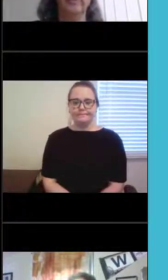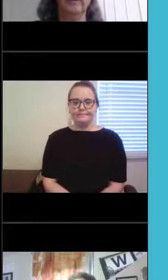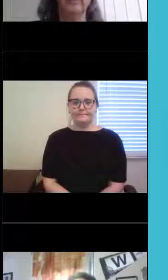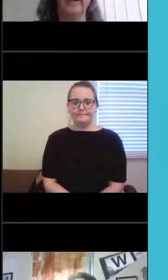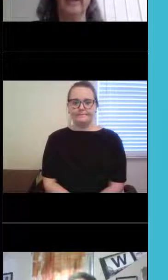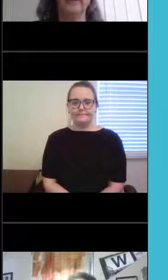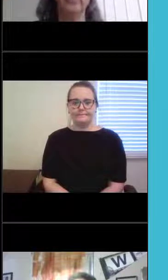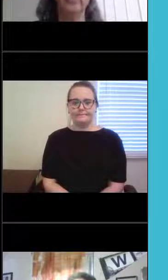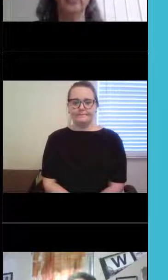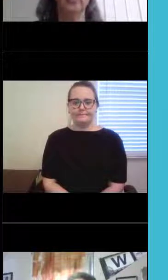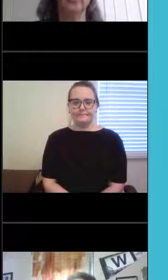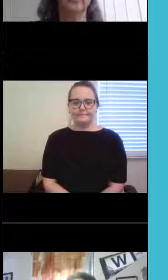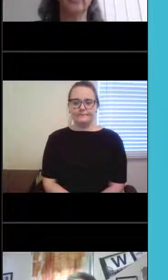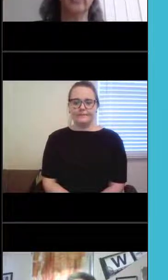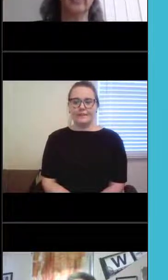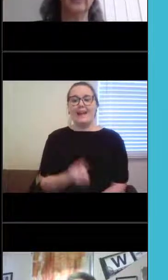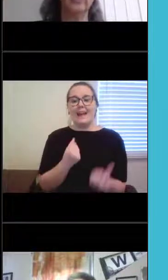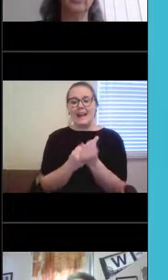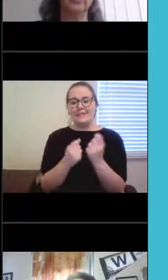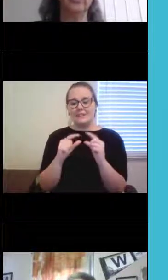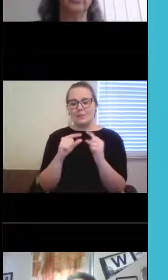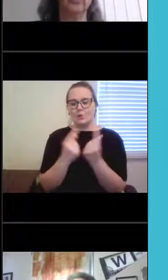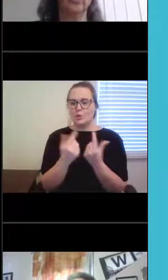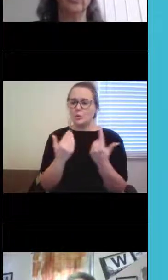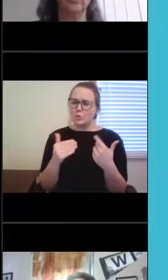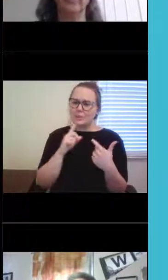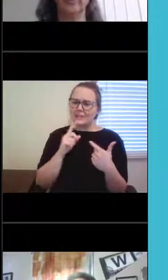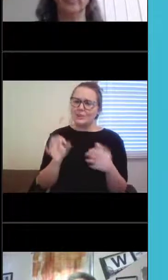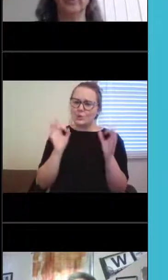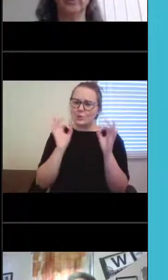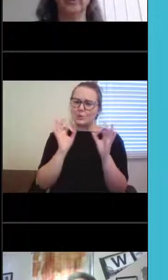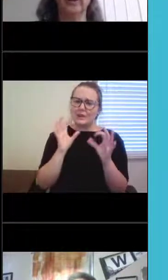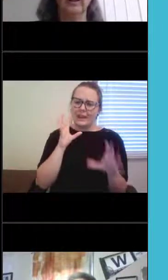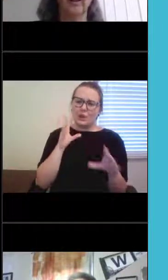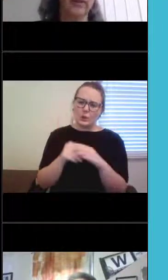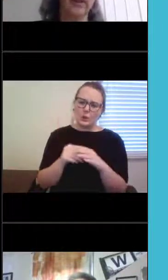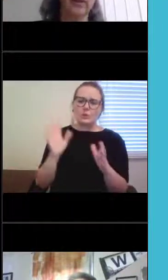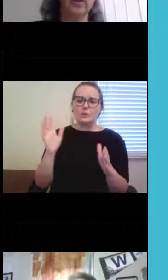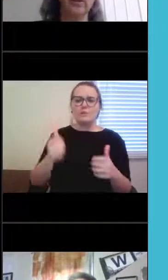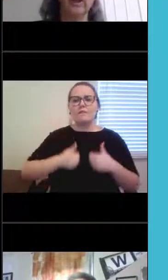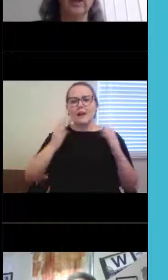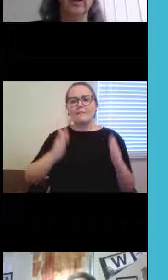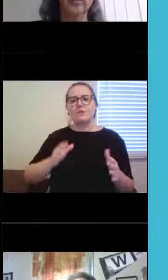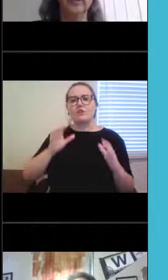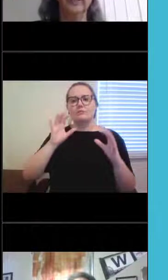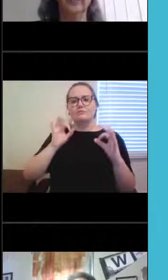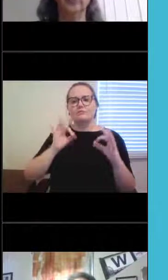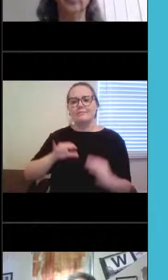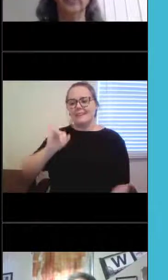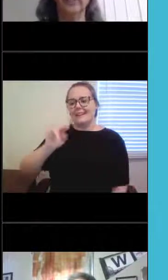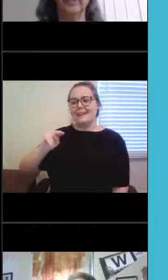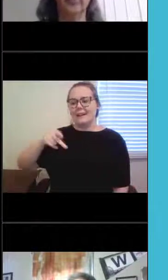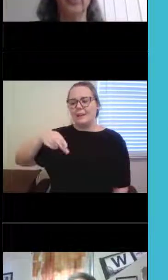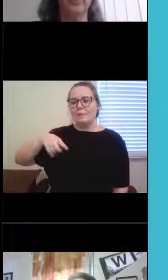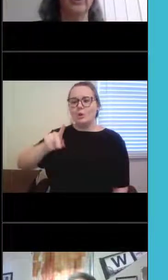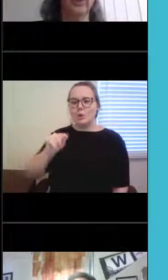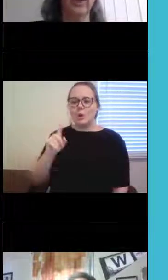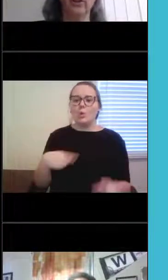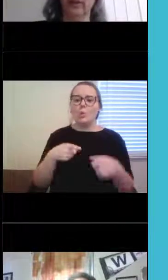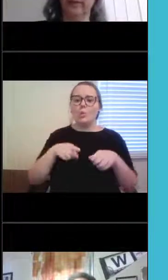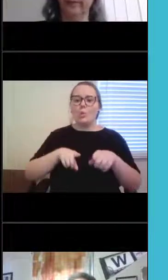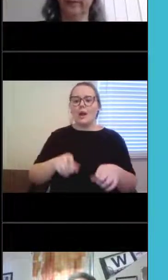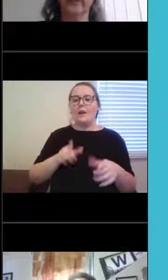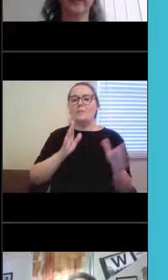Key that is that advocacy groups really need to include, of course, survivor input, all of us do, and planning and community outreach